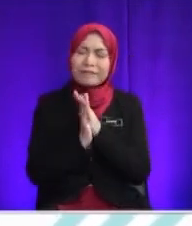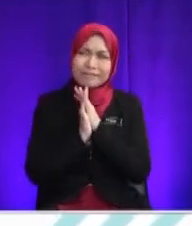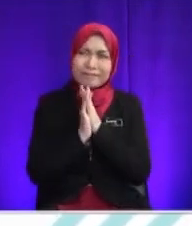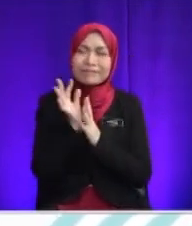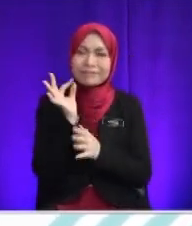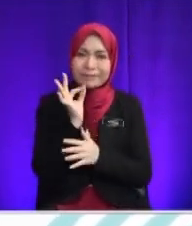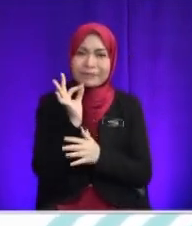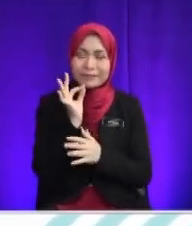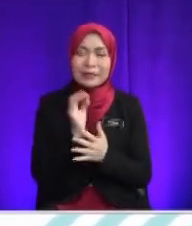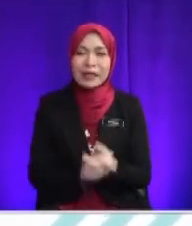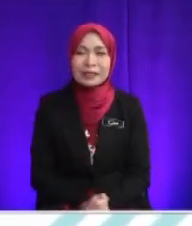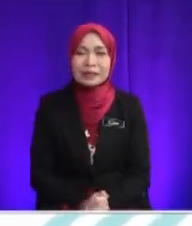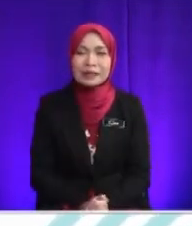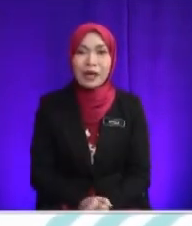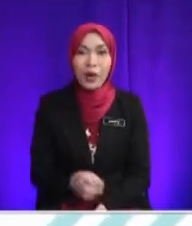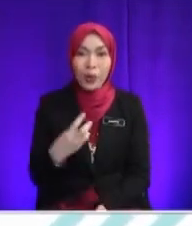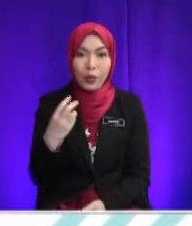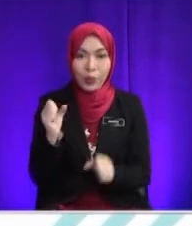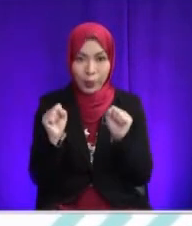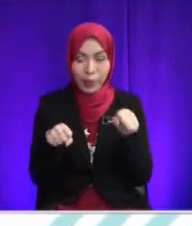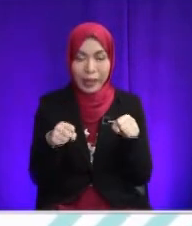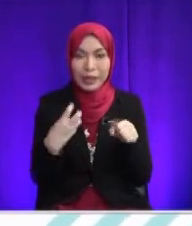Okay, so can we have a volunteer?